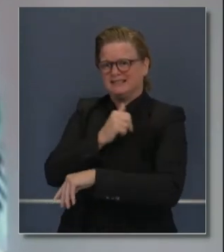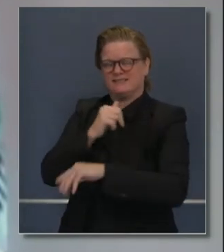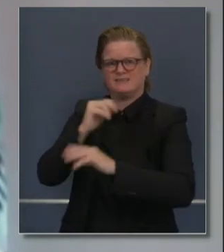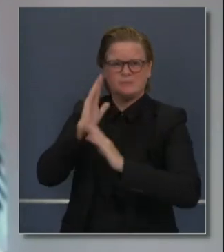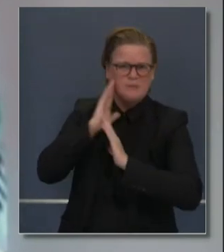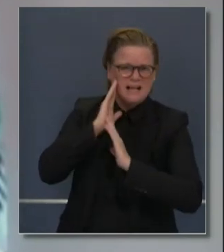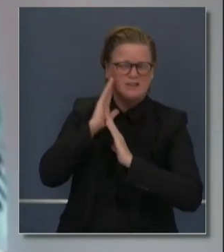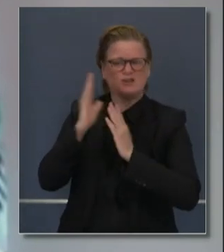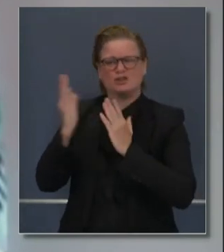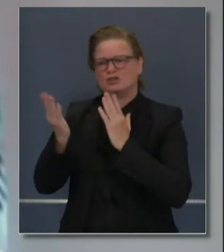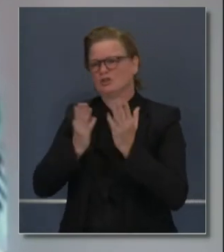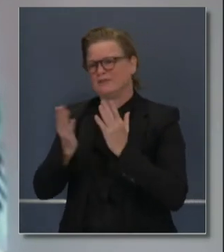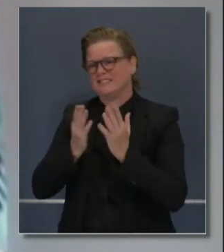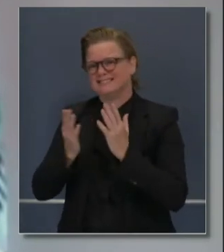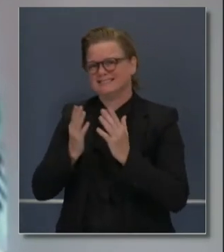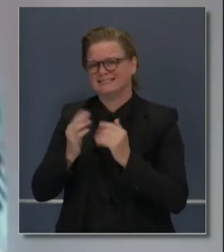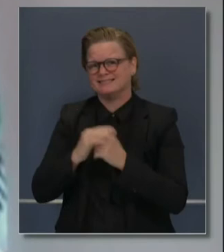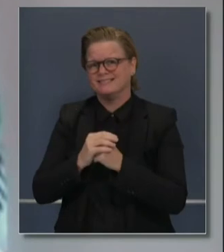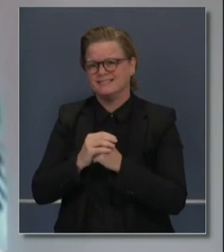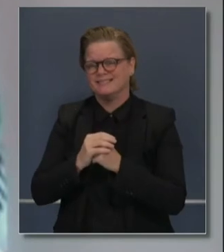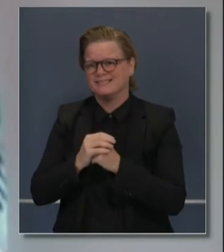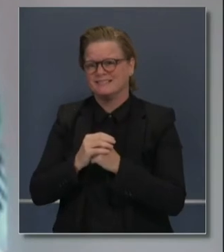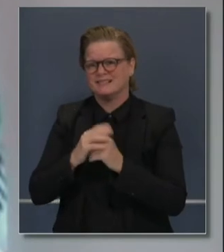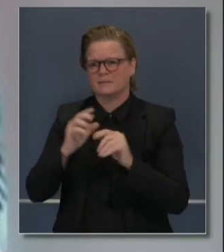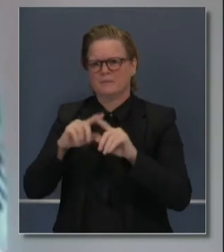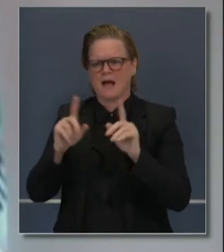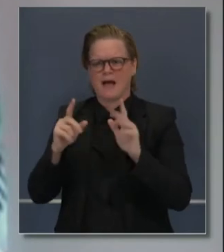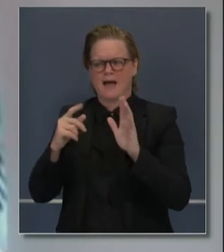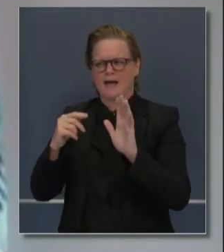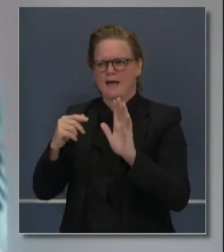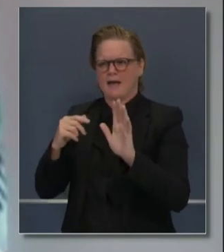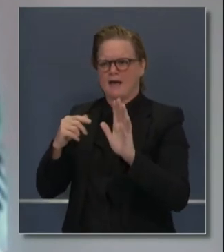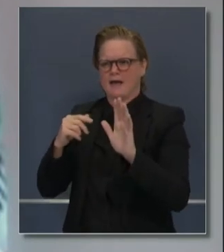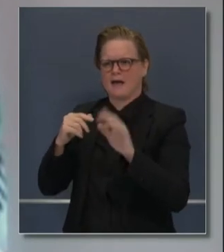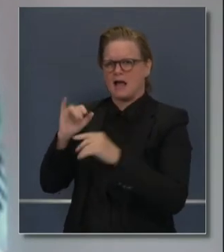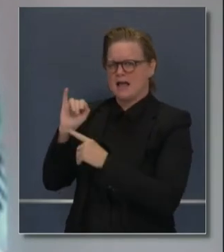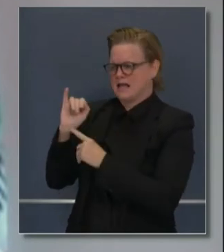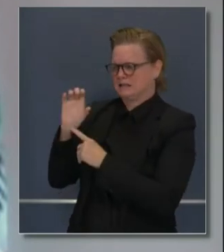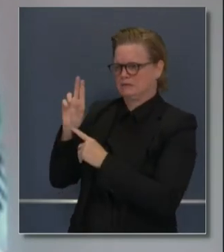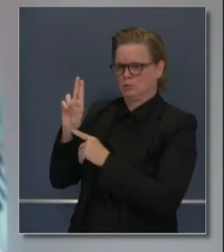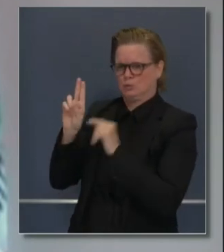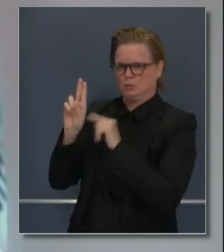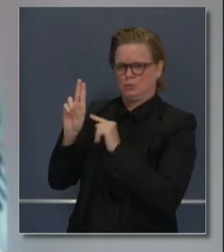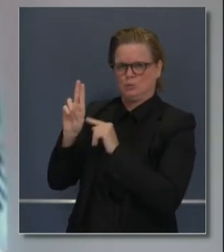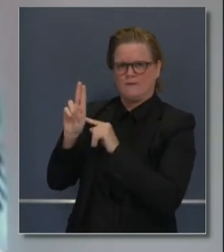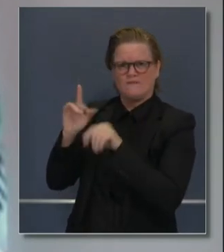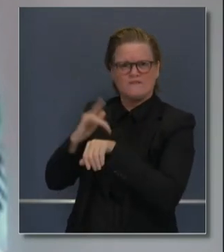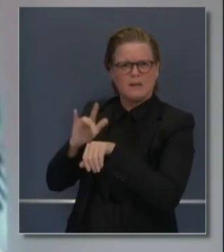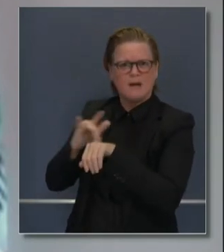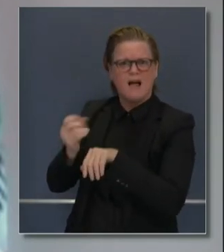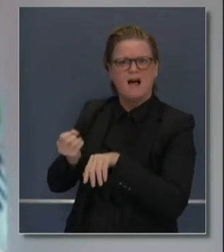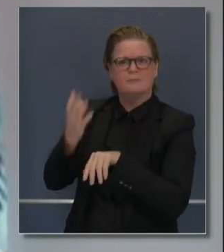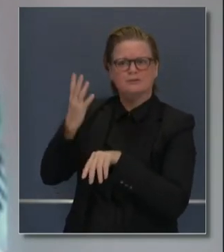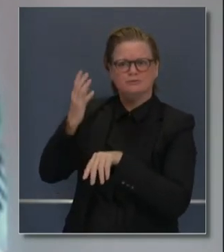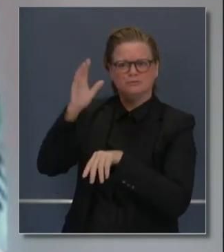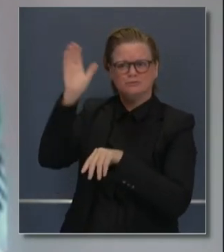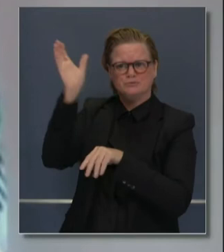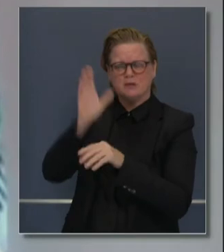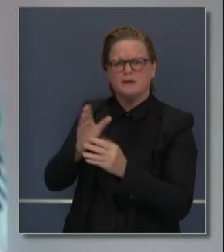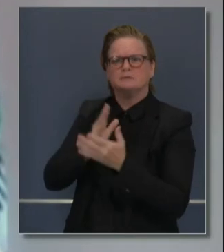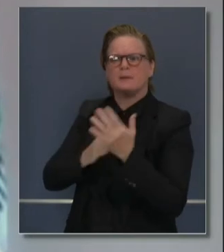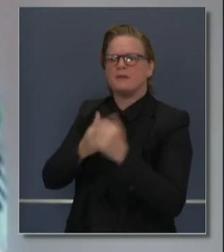current capacity of intensive care unit space. Now, hospitals have ability to build up some additional ICU